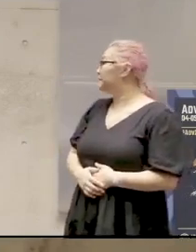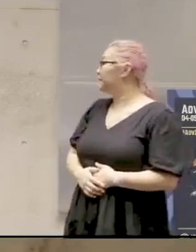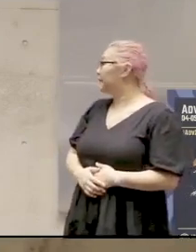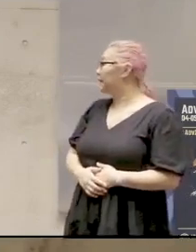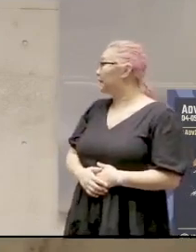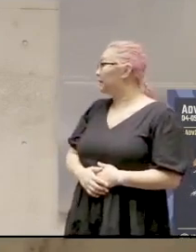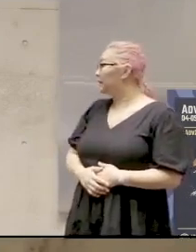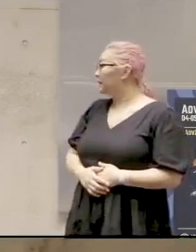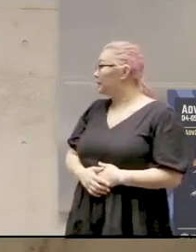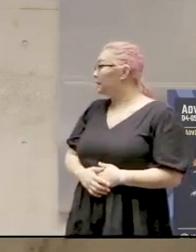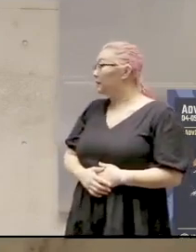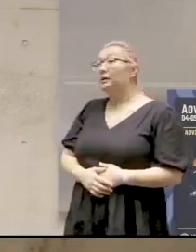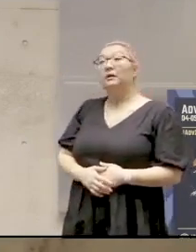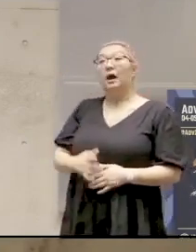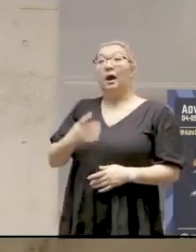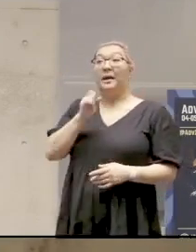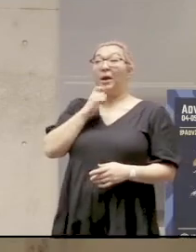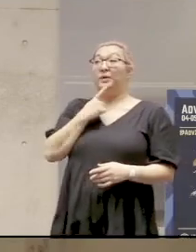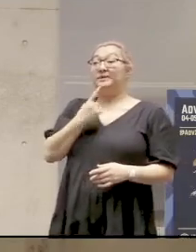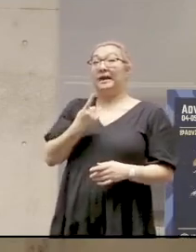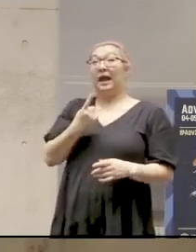Make 2 games at once.